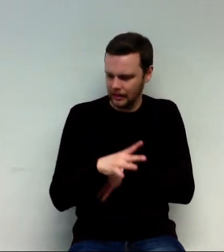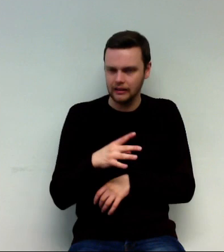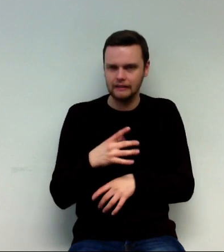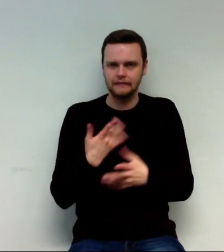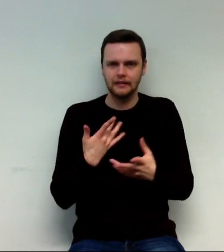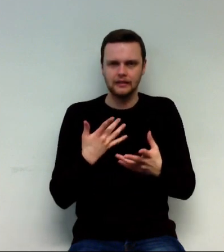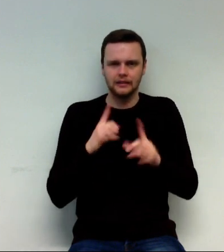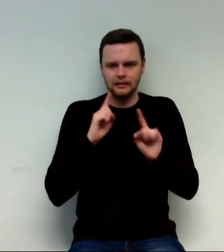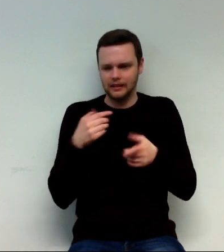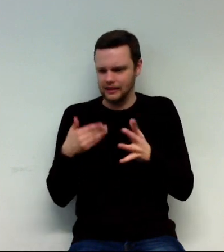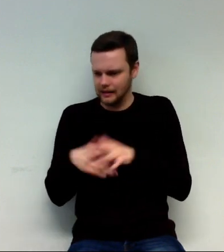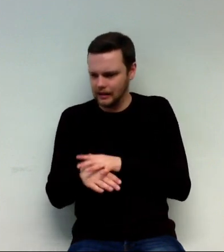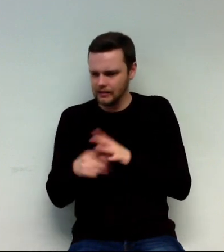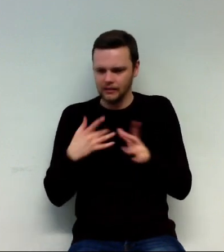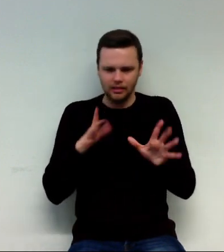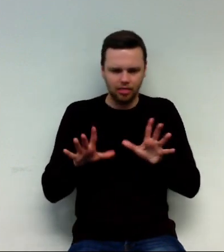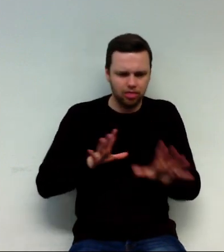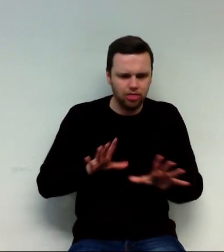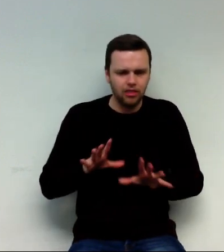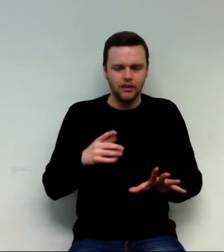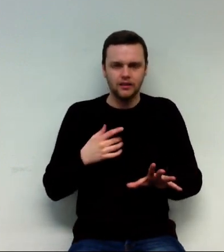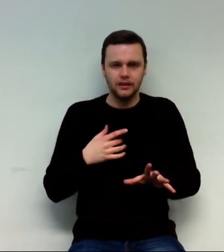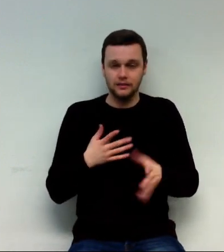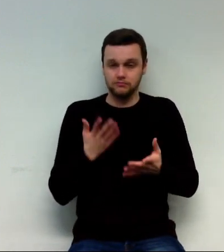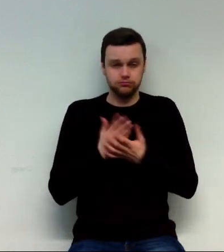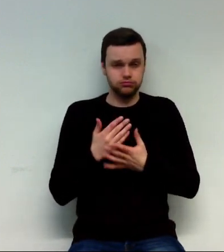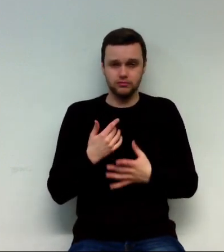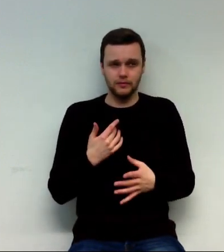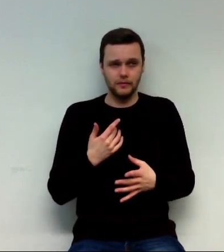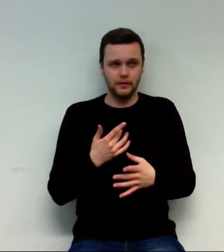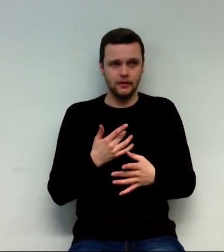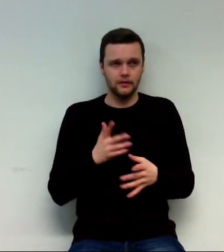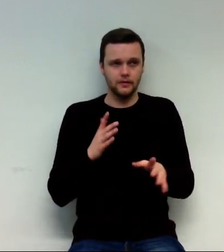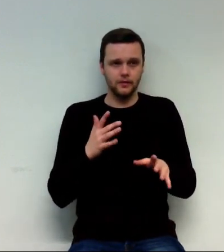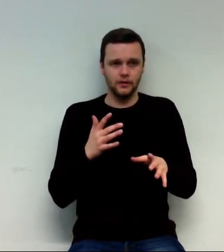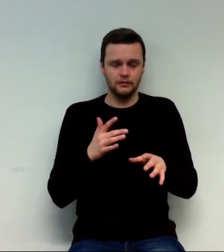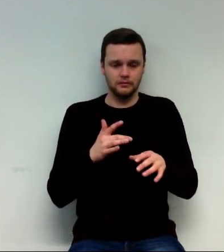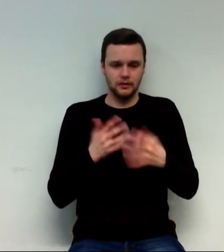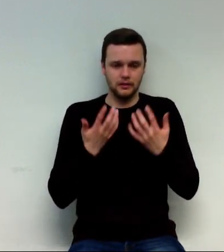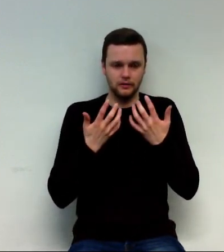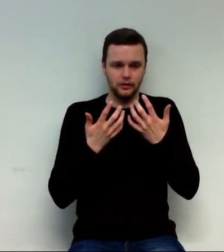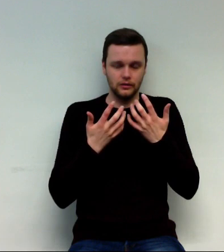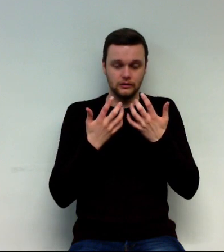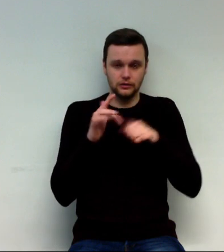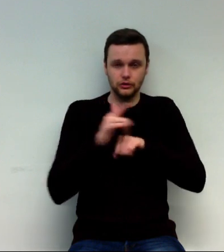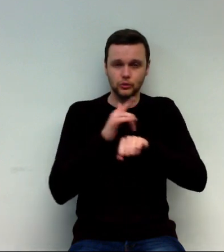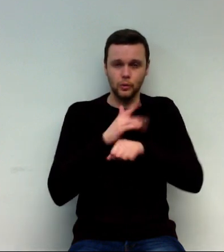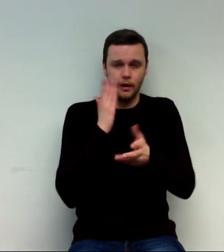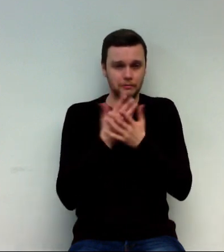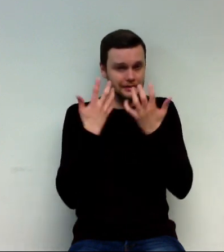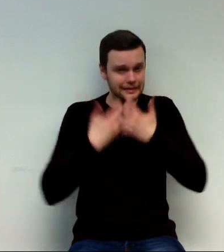to get back in, that kind of thing. And a show as technical as that,